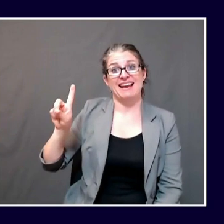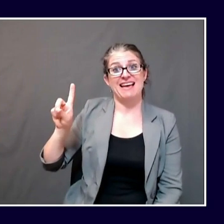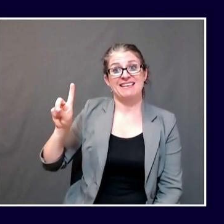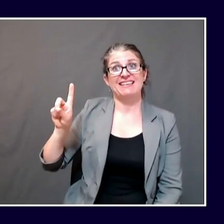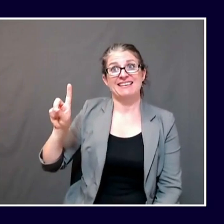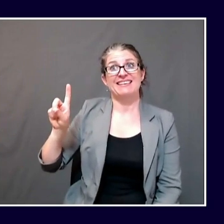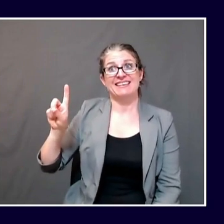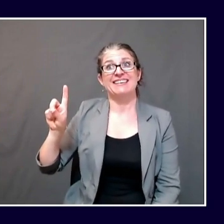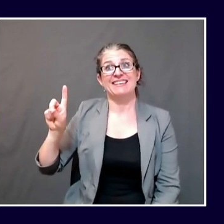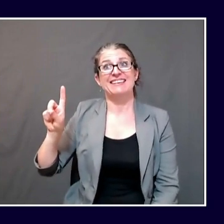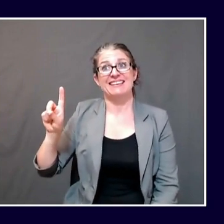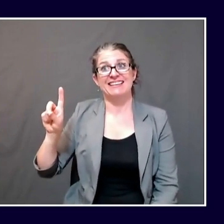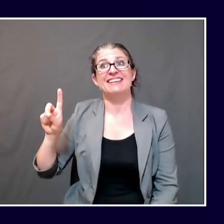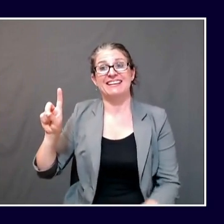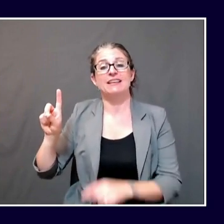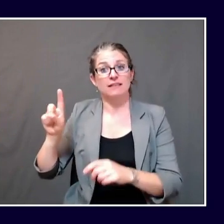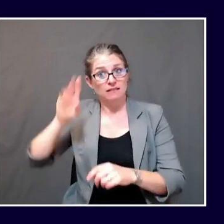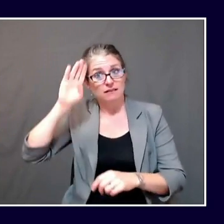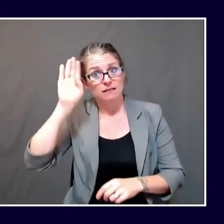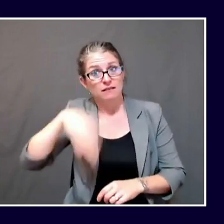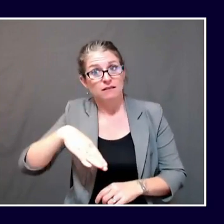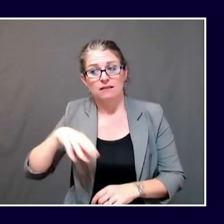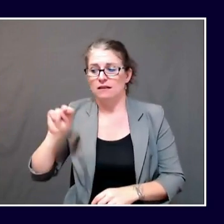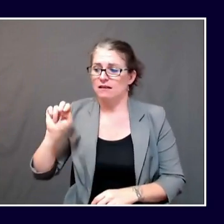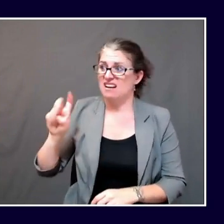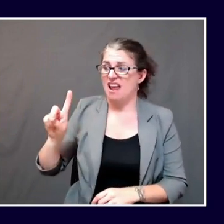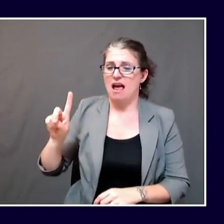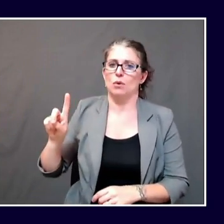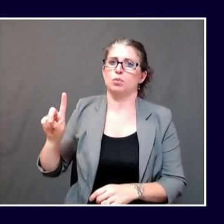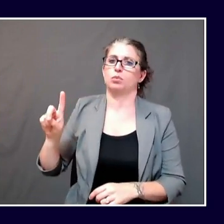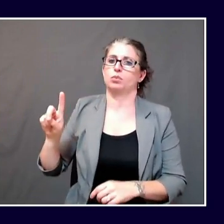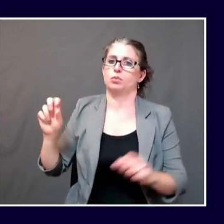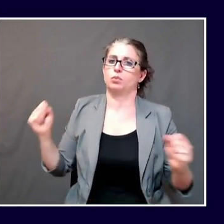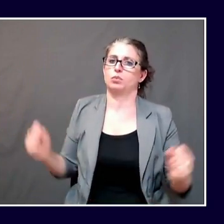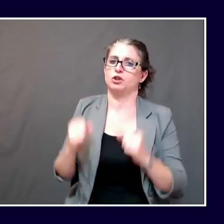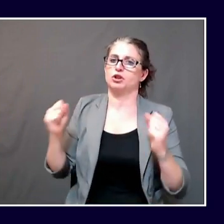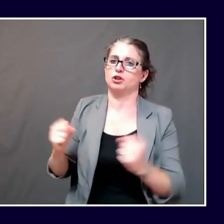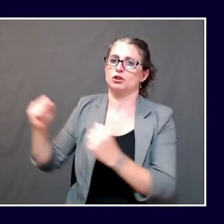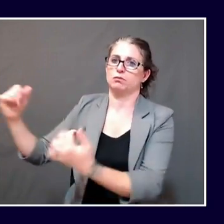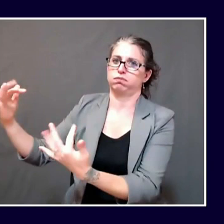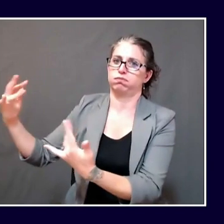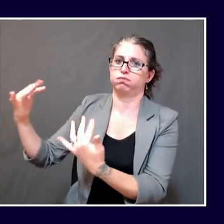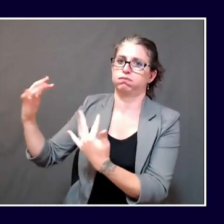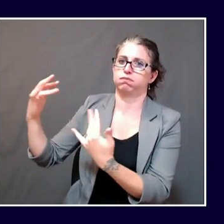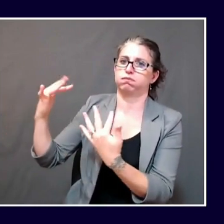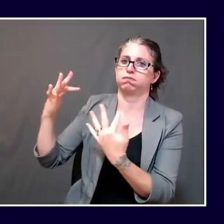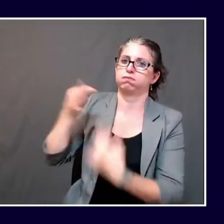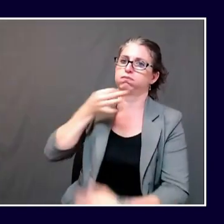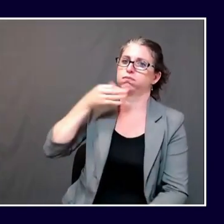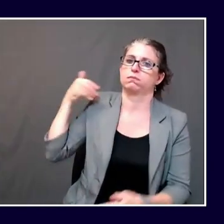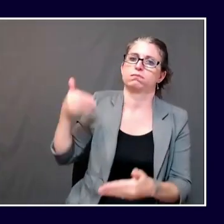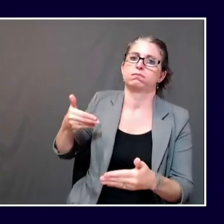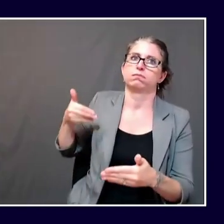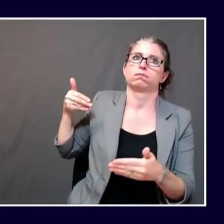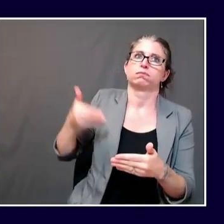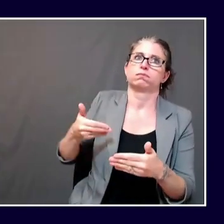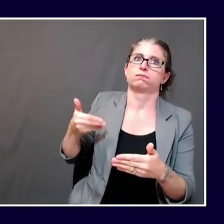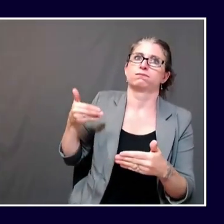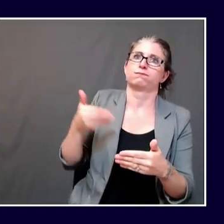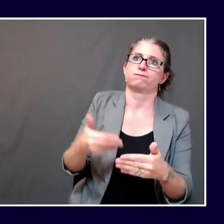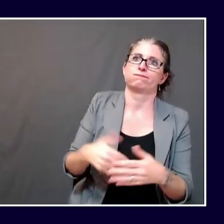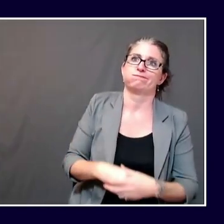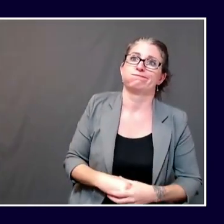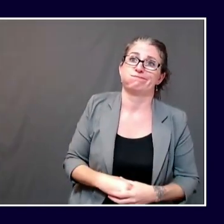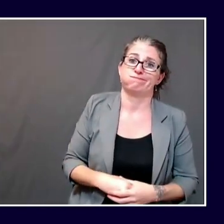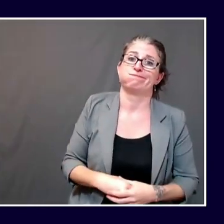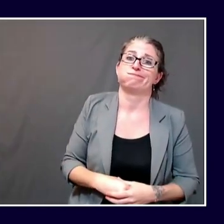months, this onset of winter raises 2 concerns from a public health perspective.